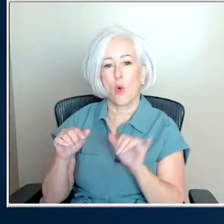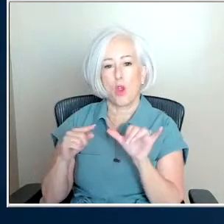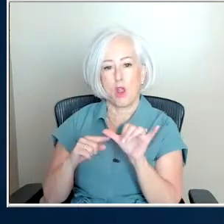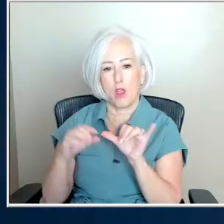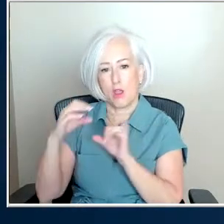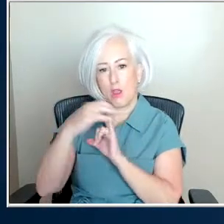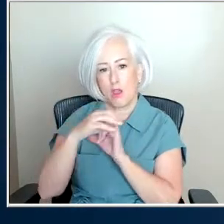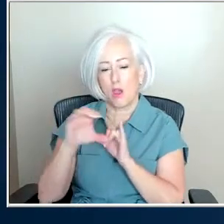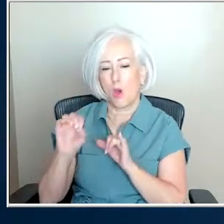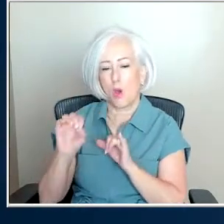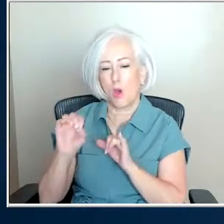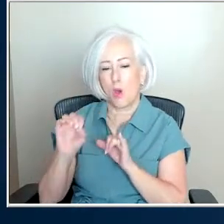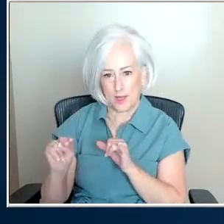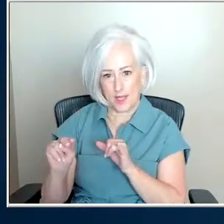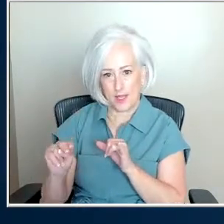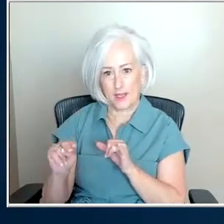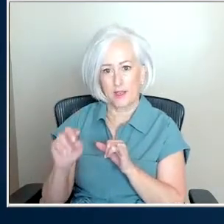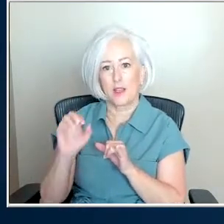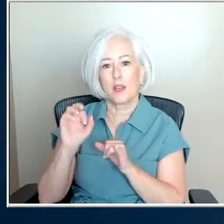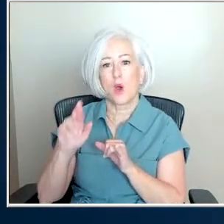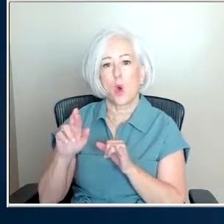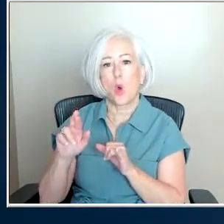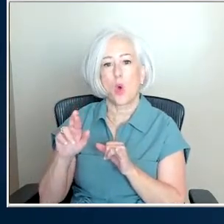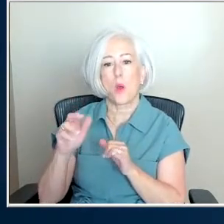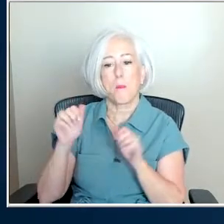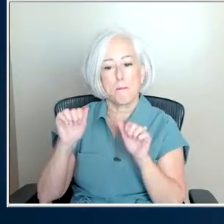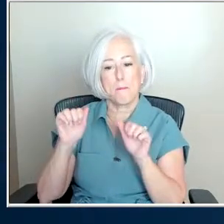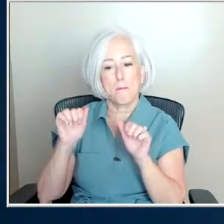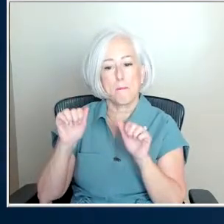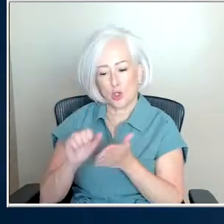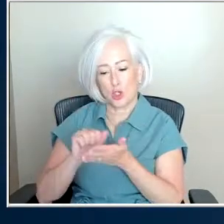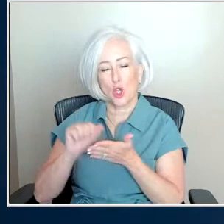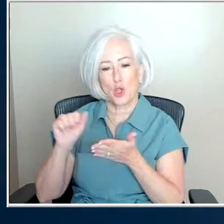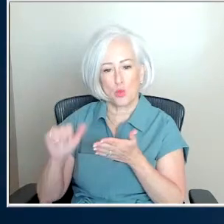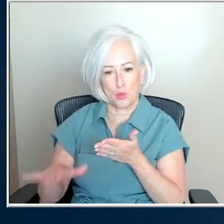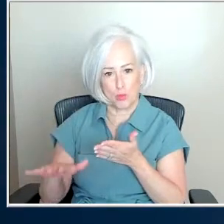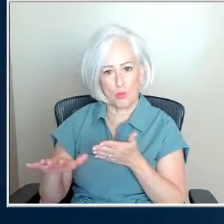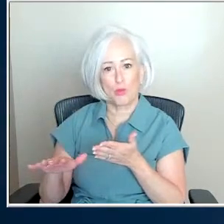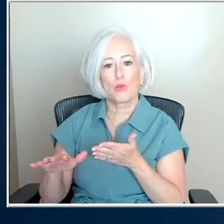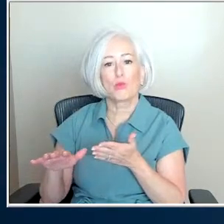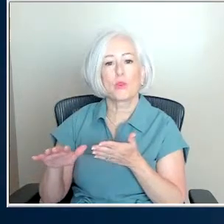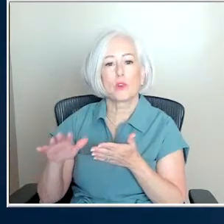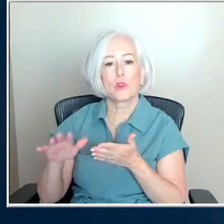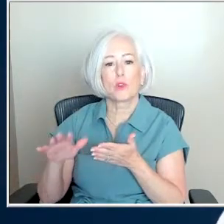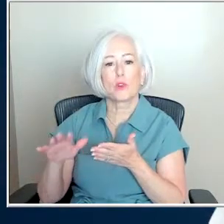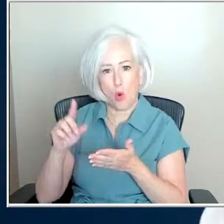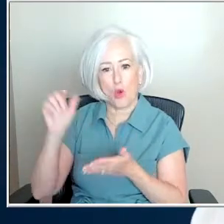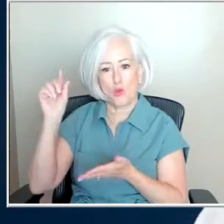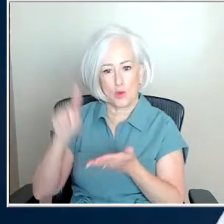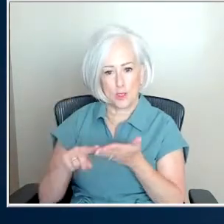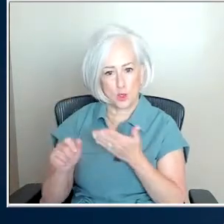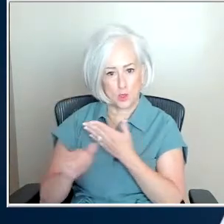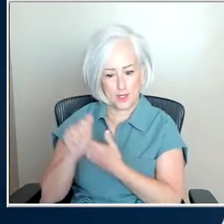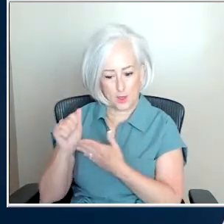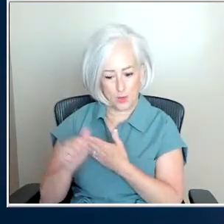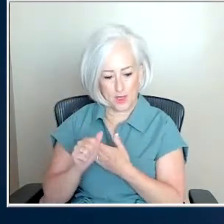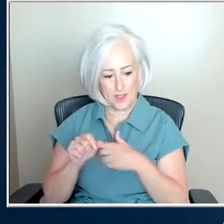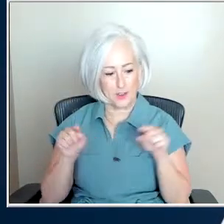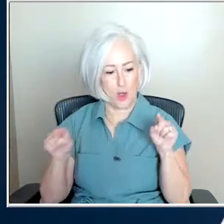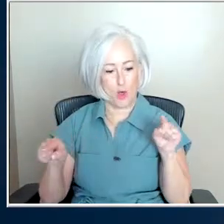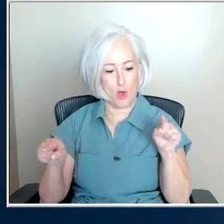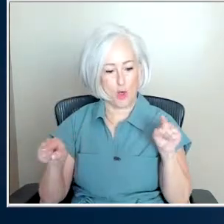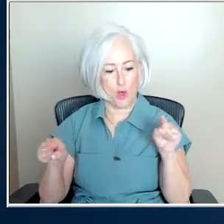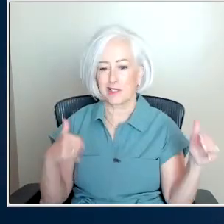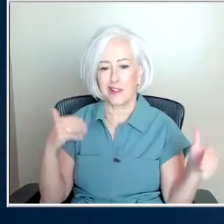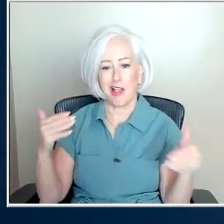surgical risk reduction. So those are still moving parts. So In Kaleigh's journey with,